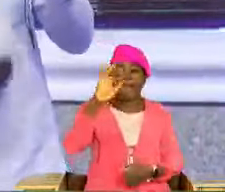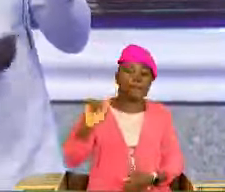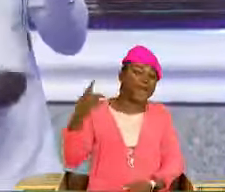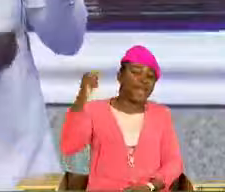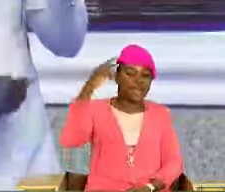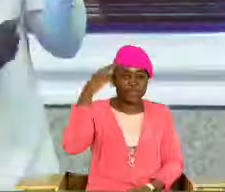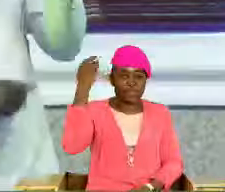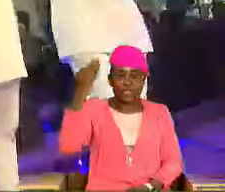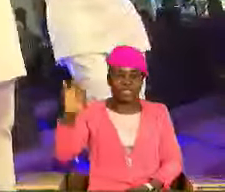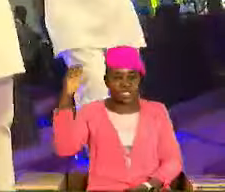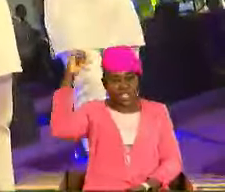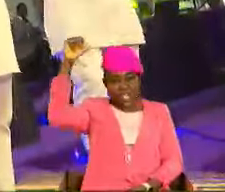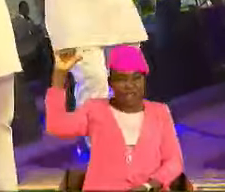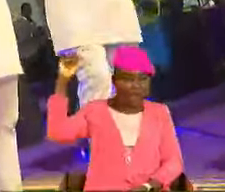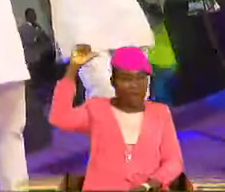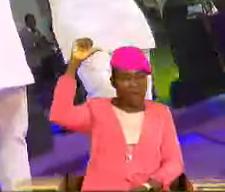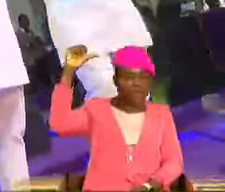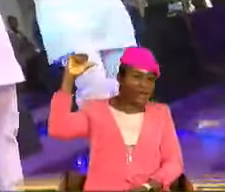anointing